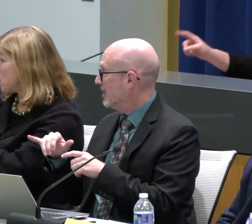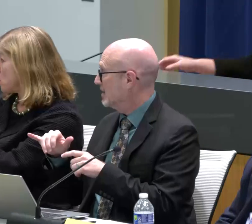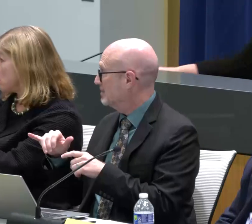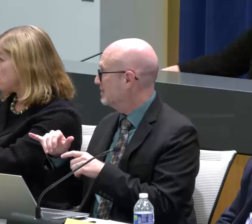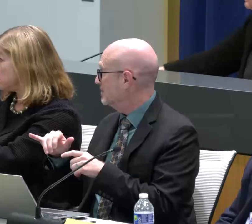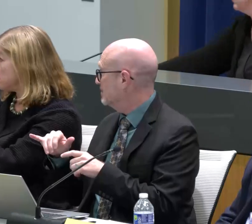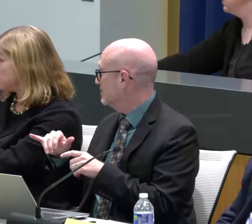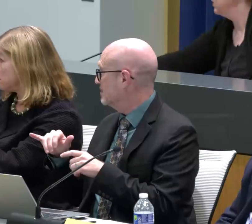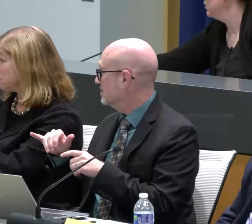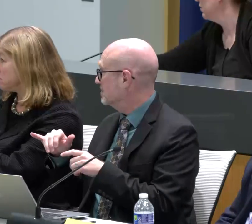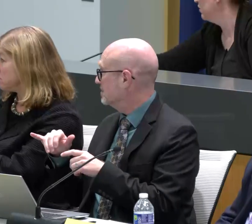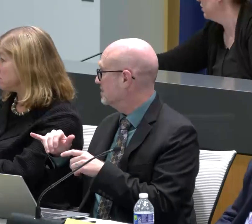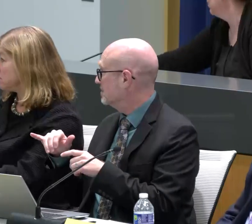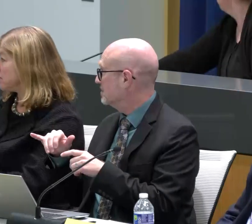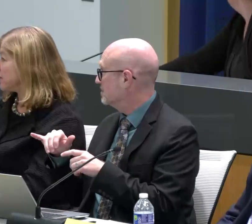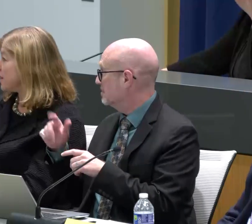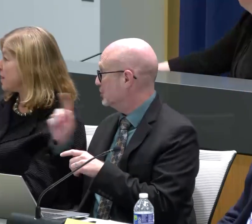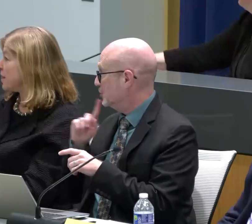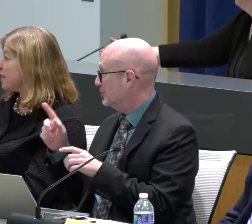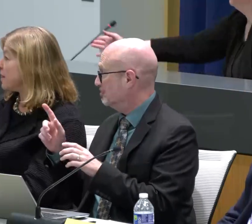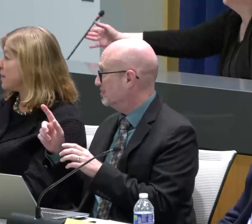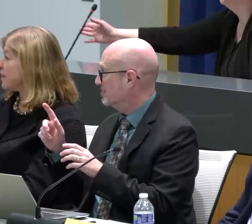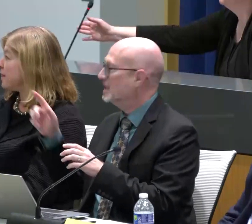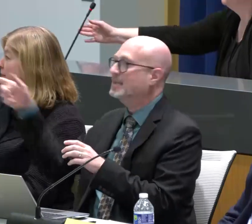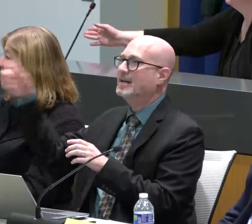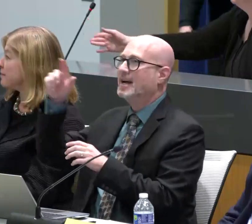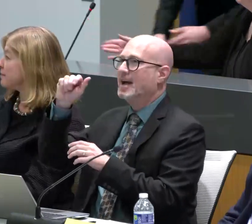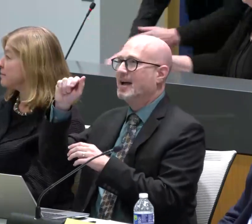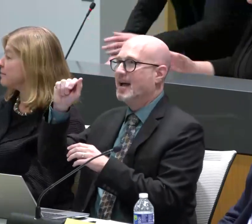Annie, would you like to respond to that question?